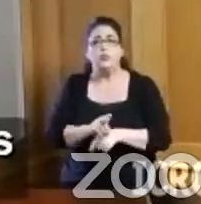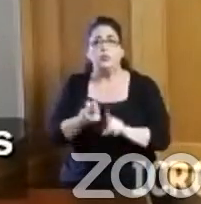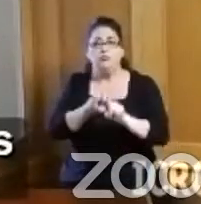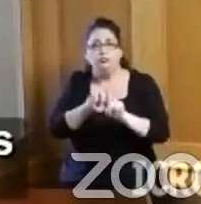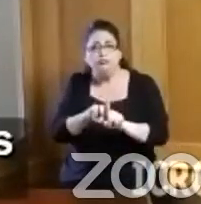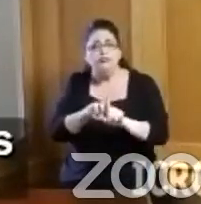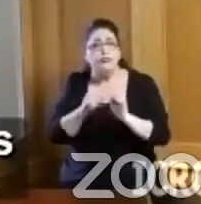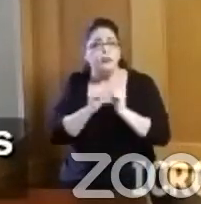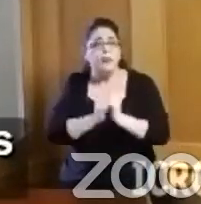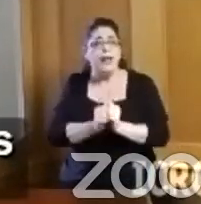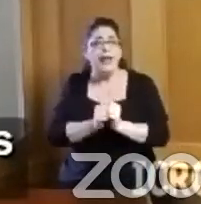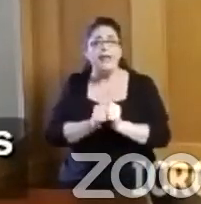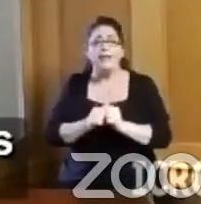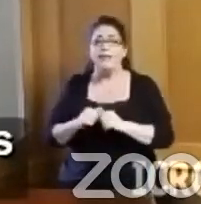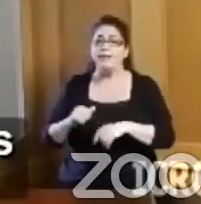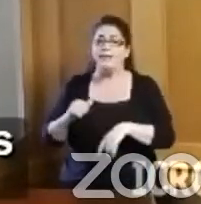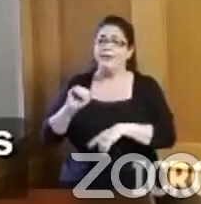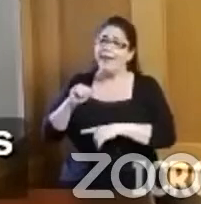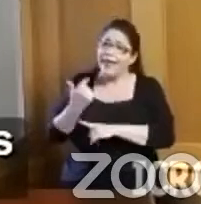in the euthanasia process,